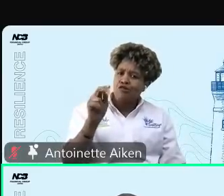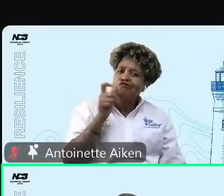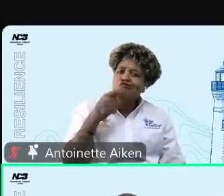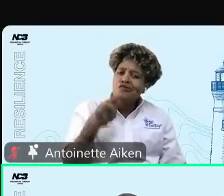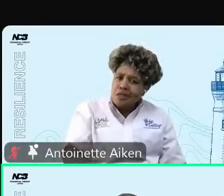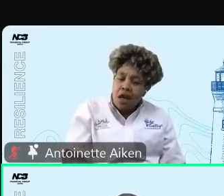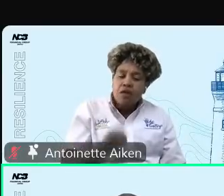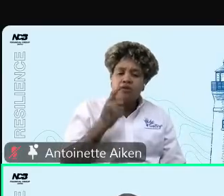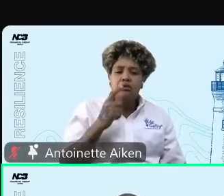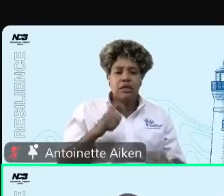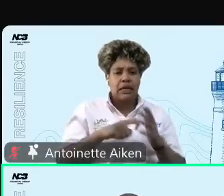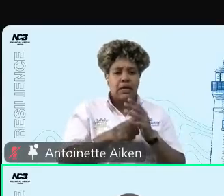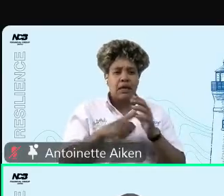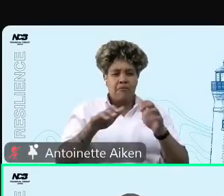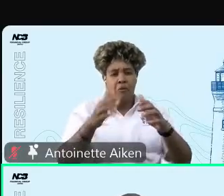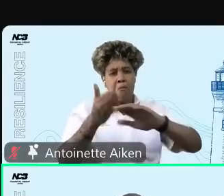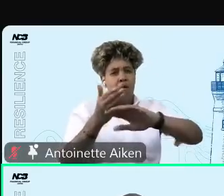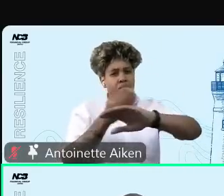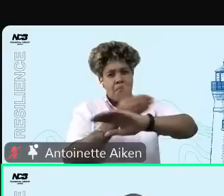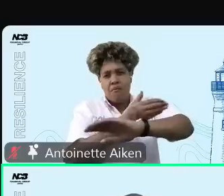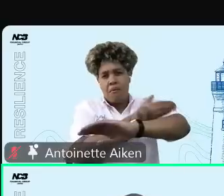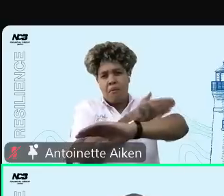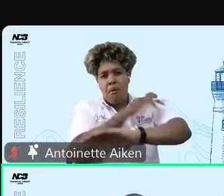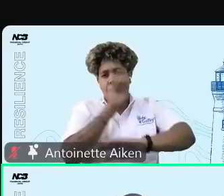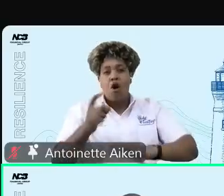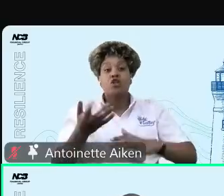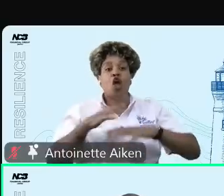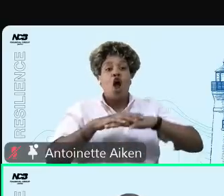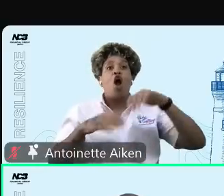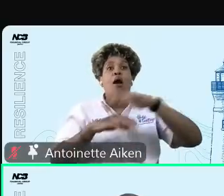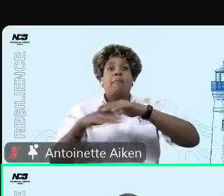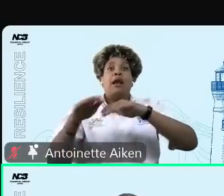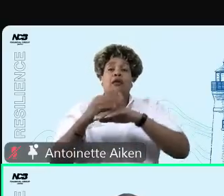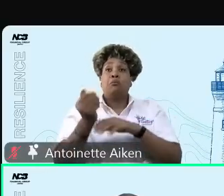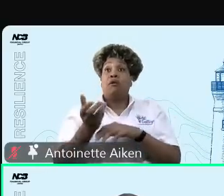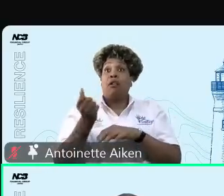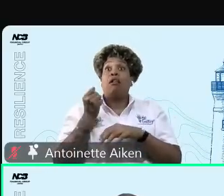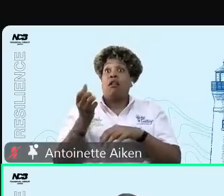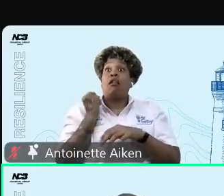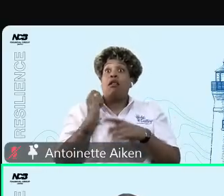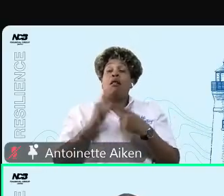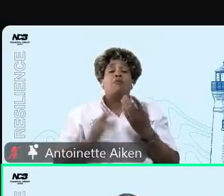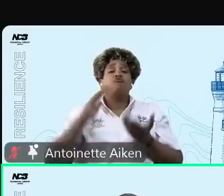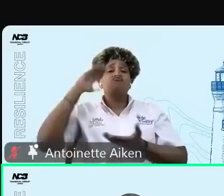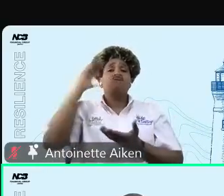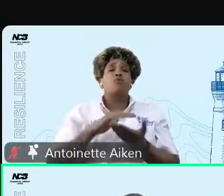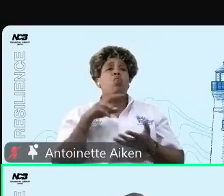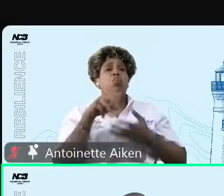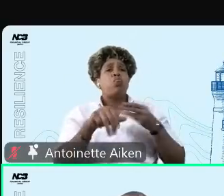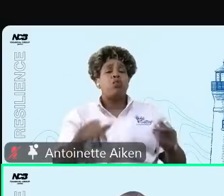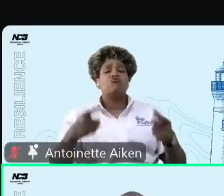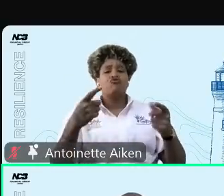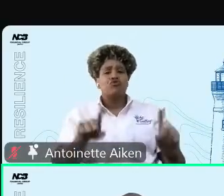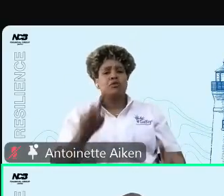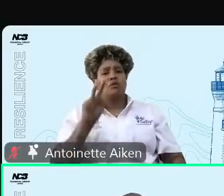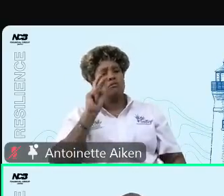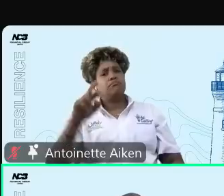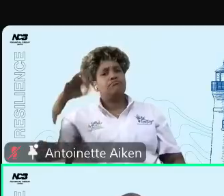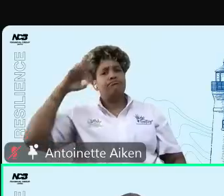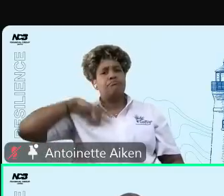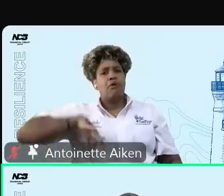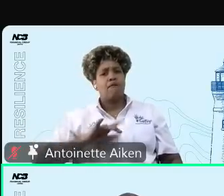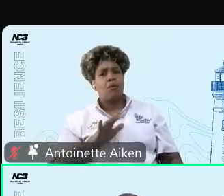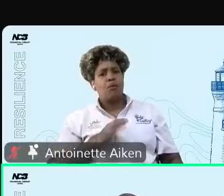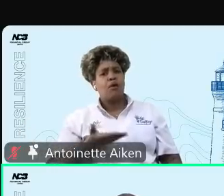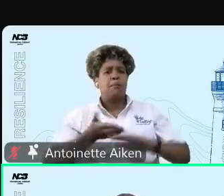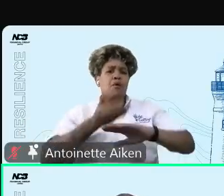performance indicators, and the combination of increased revenues and the reduced expenses have resulted in an improvement in